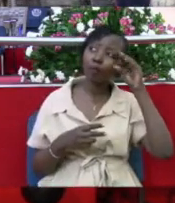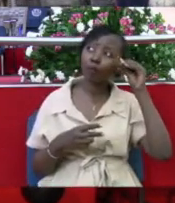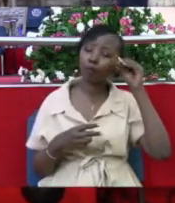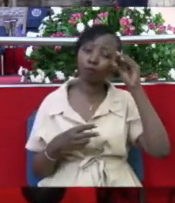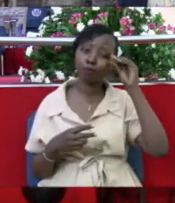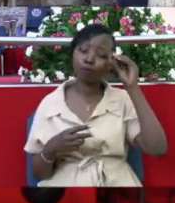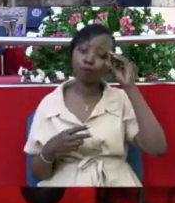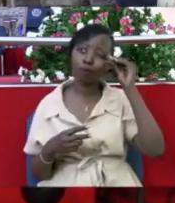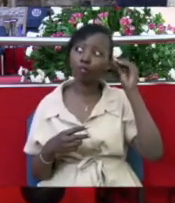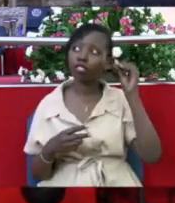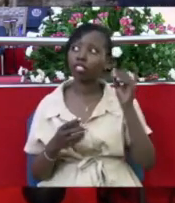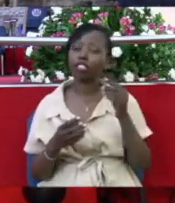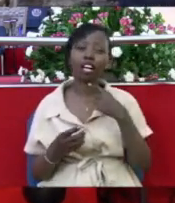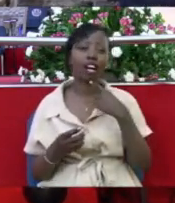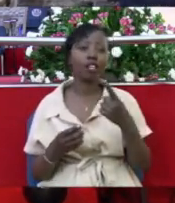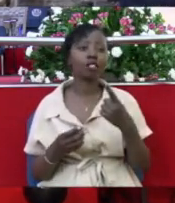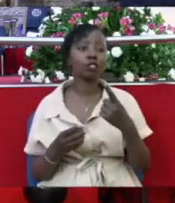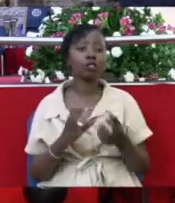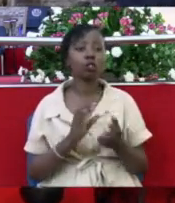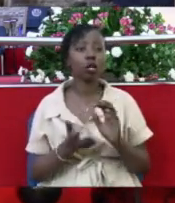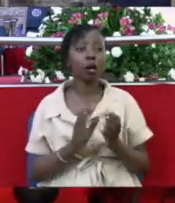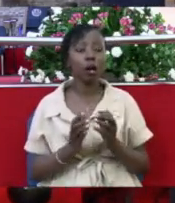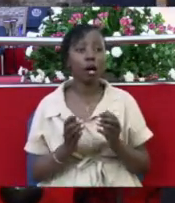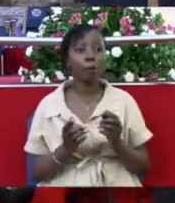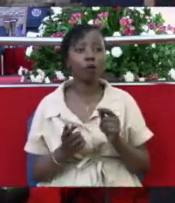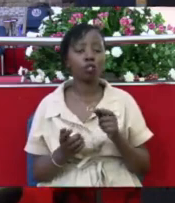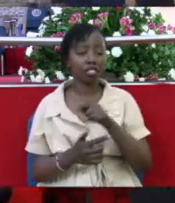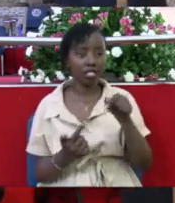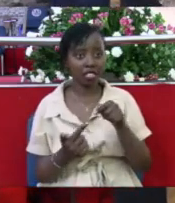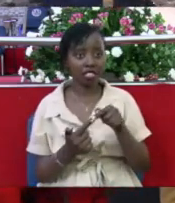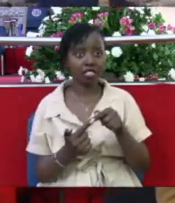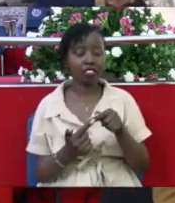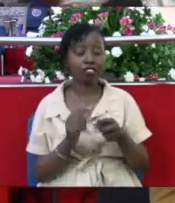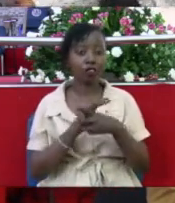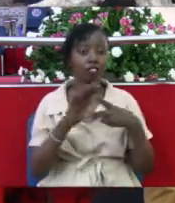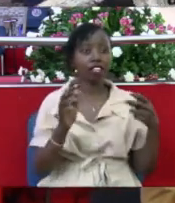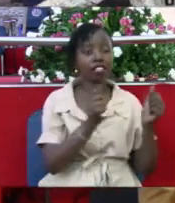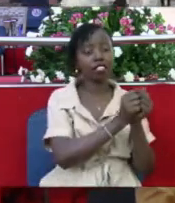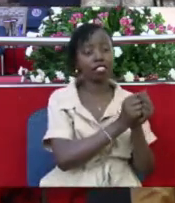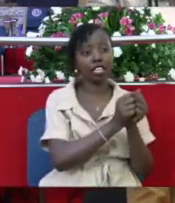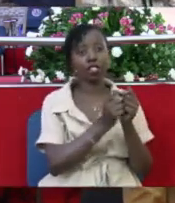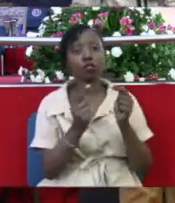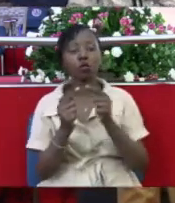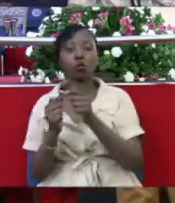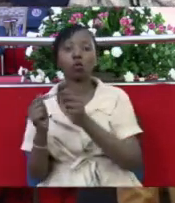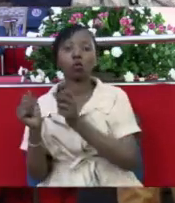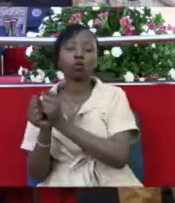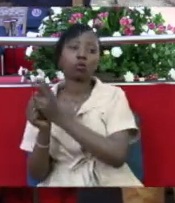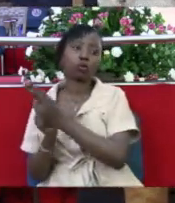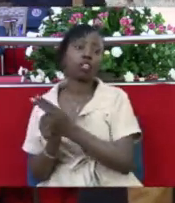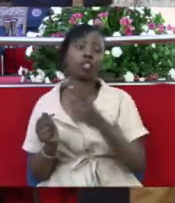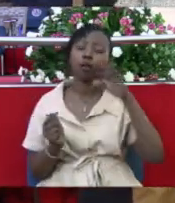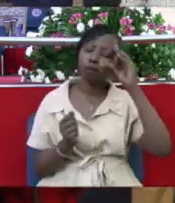from chapter 10 verse 12 all the way to 22. Musa anaiongelea kuhusu 10, 12 hadi 22. Moses is telling the children